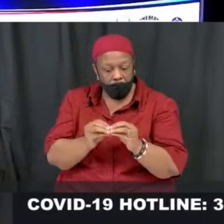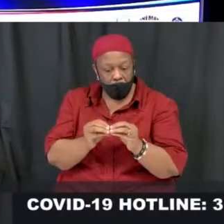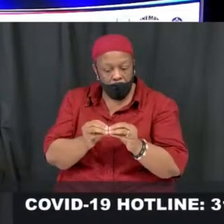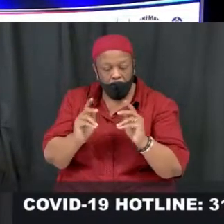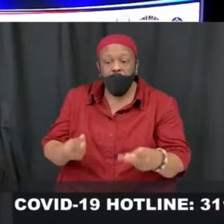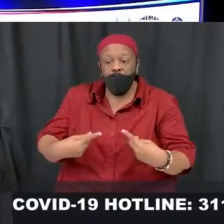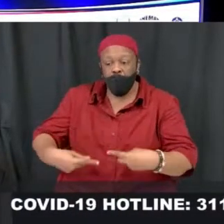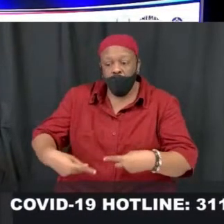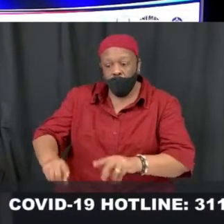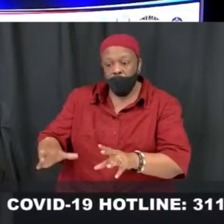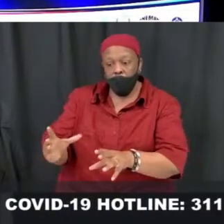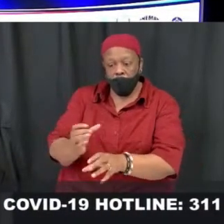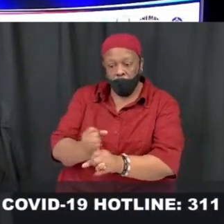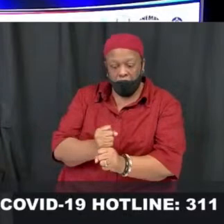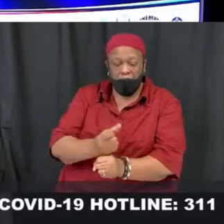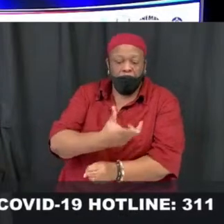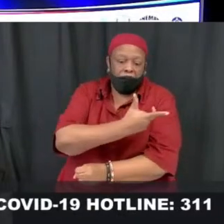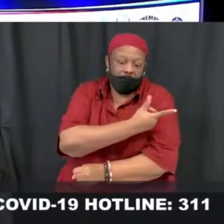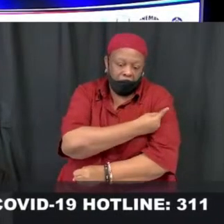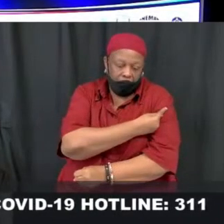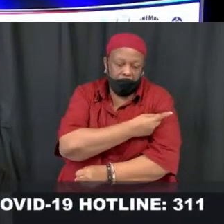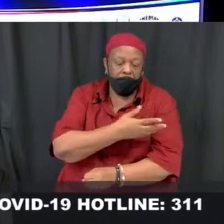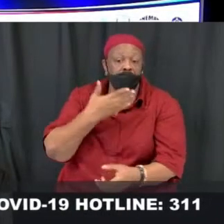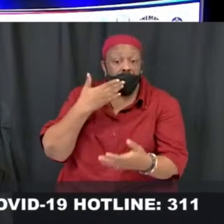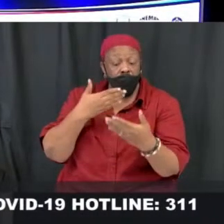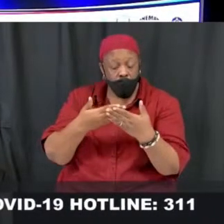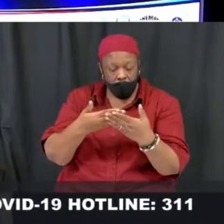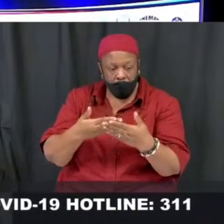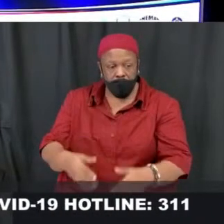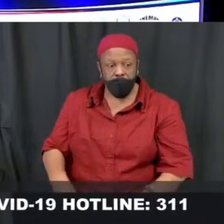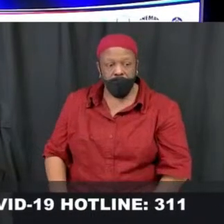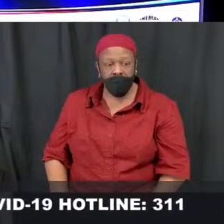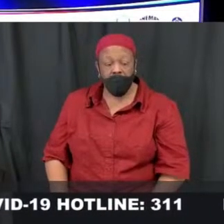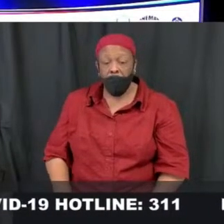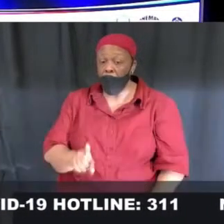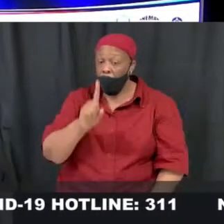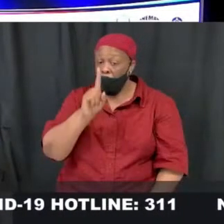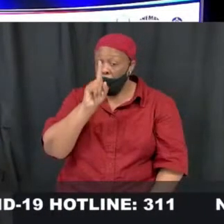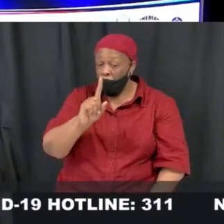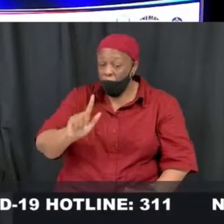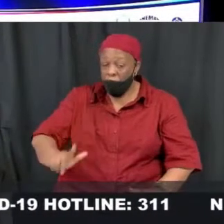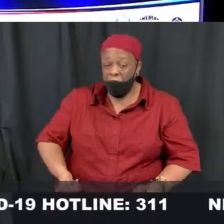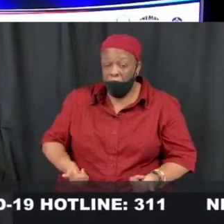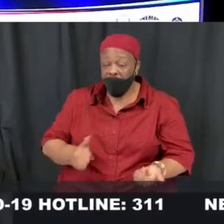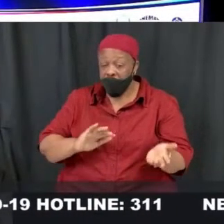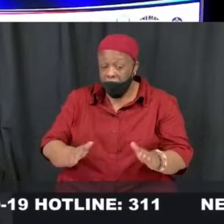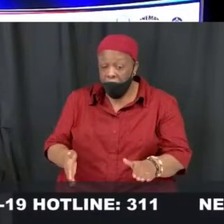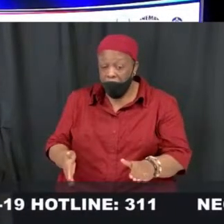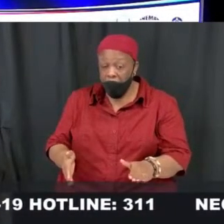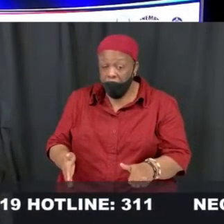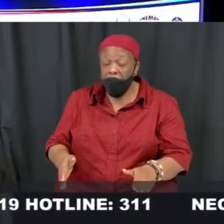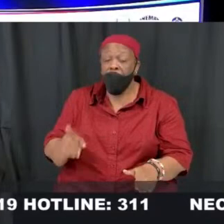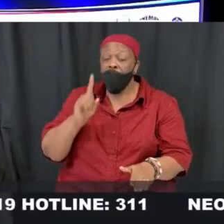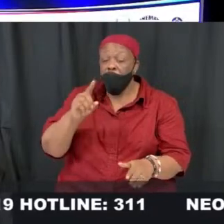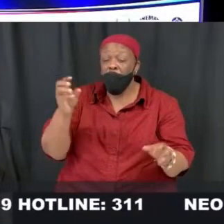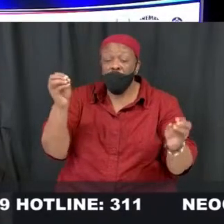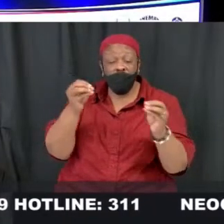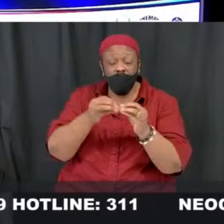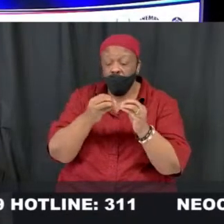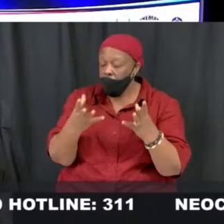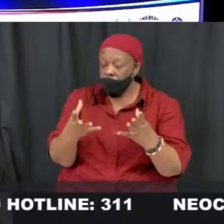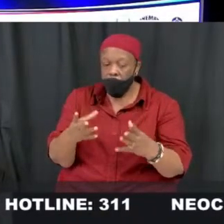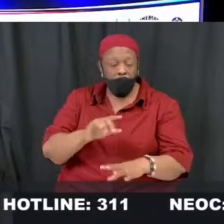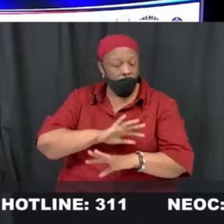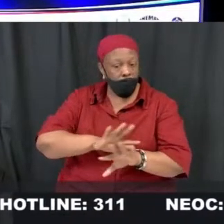vaccinated. One life lost from this deadly virus is one life too many. You can be a hero by saving a life